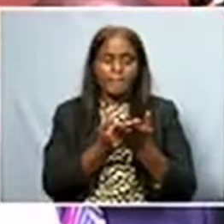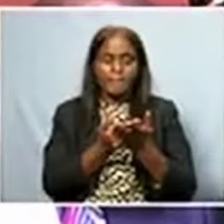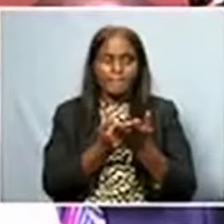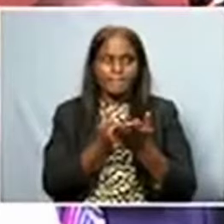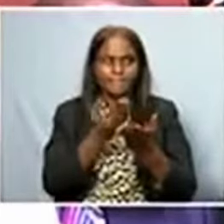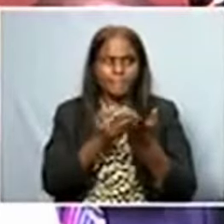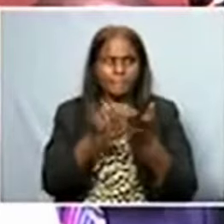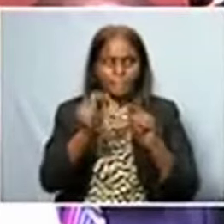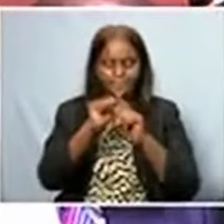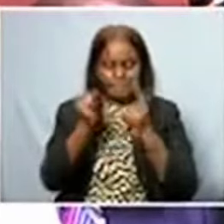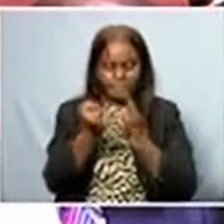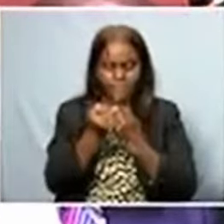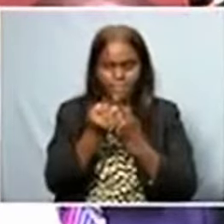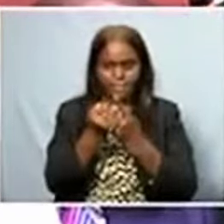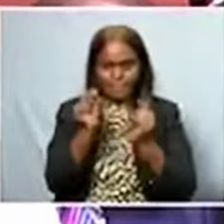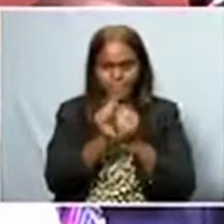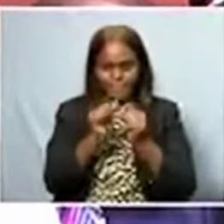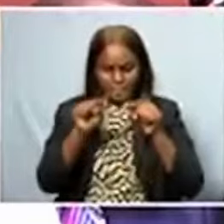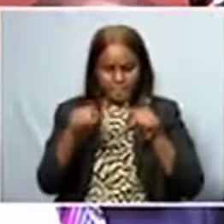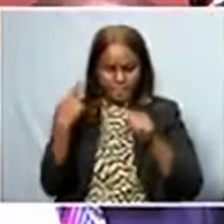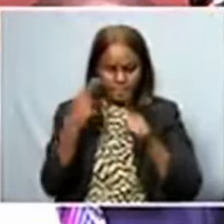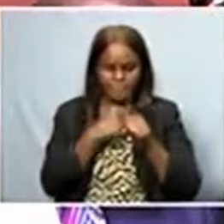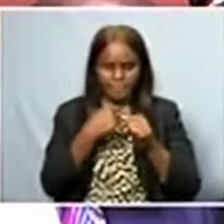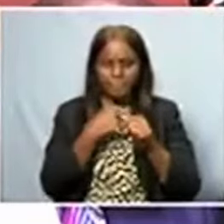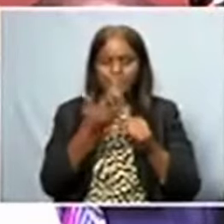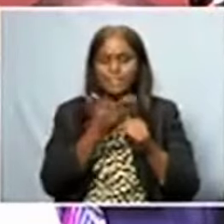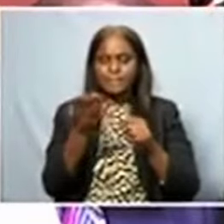on the traditions and conventions of this House.